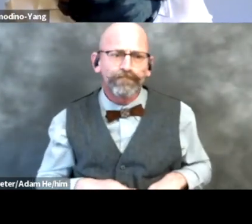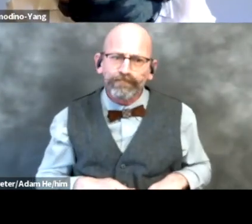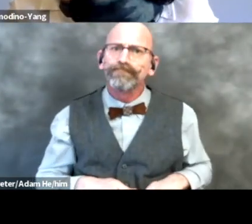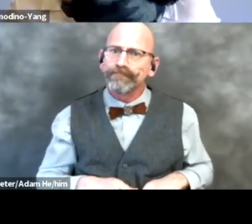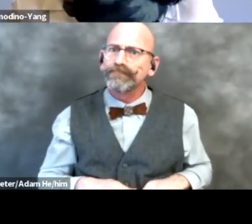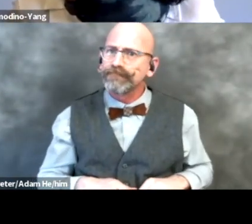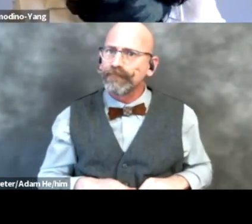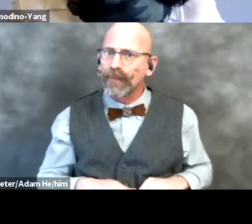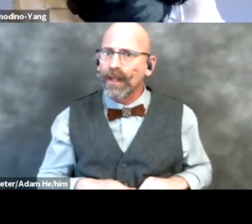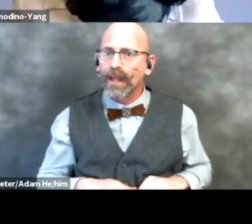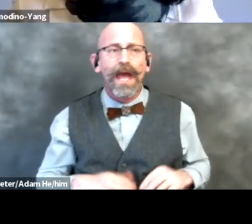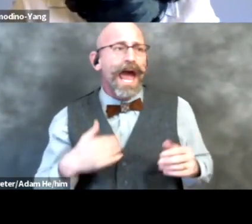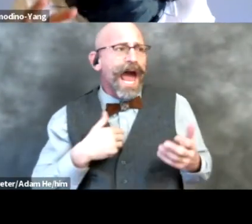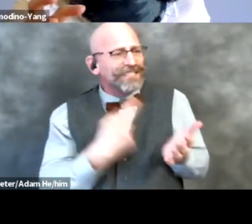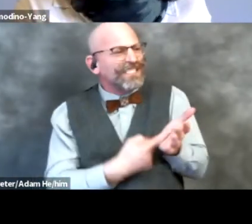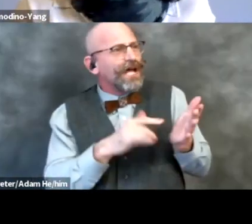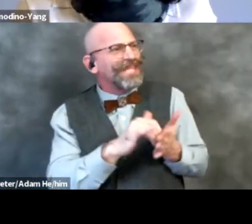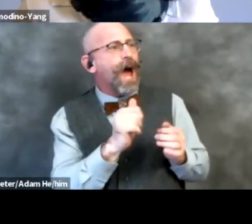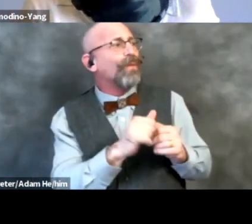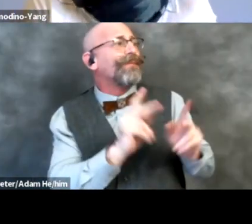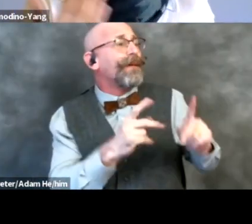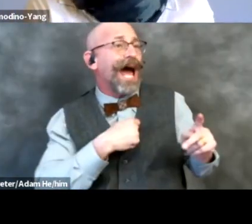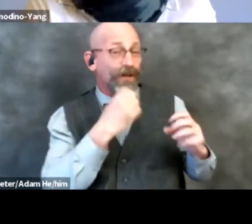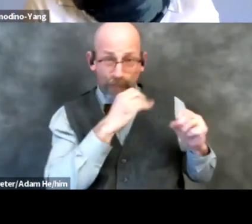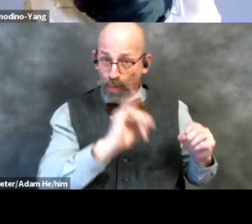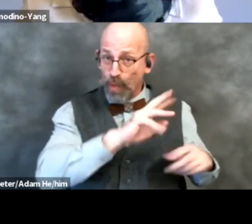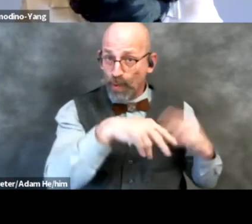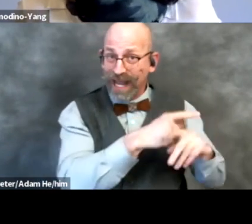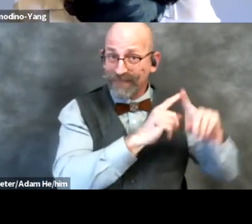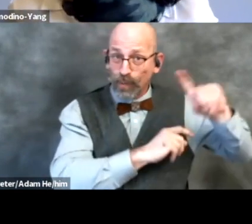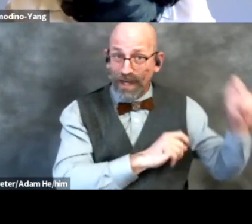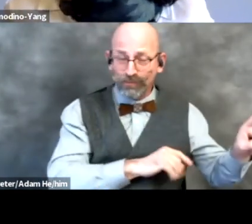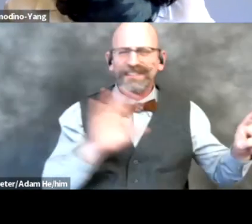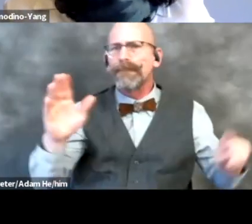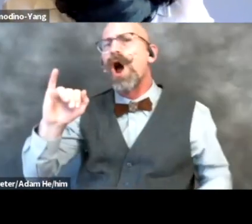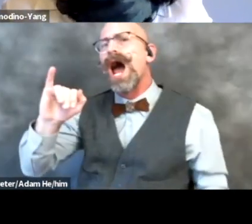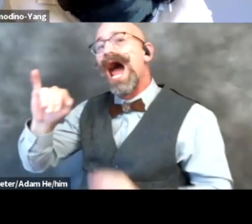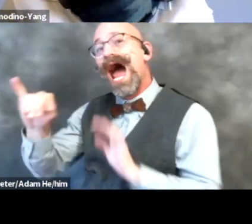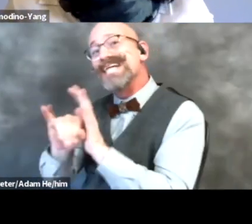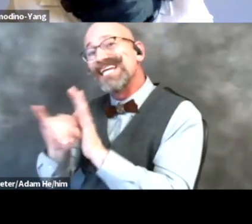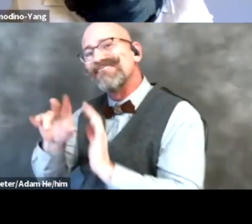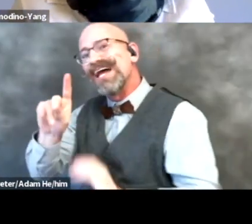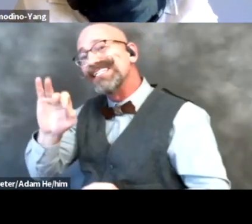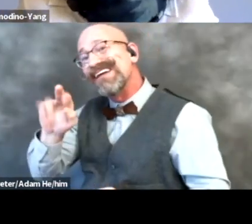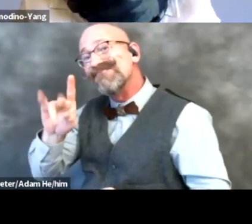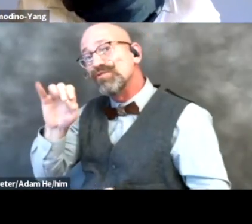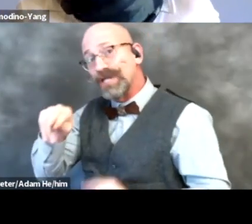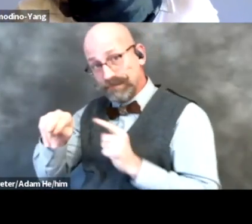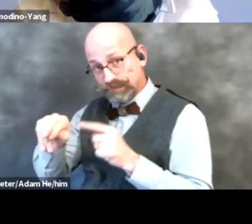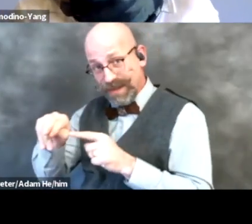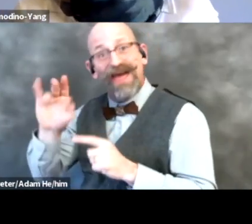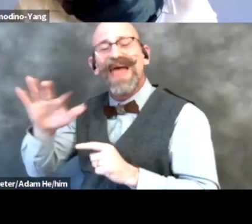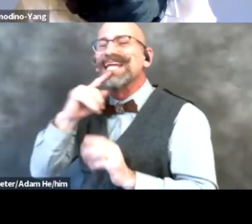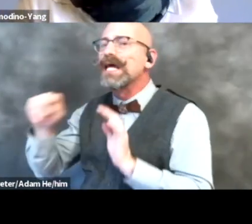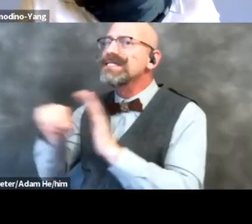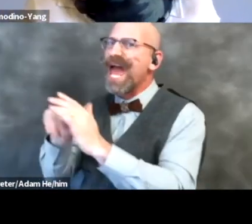about. Questions like that, as compared to identity diffusion, which it negatively predicts, which is things like, I don't really